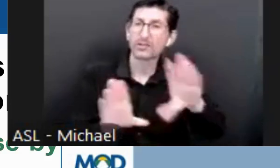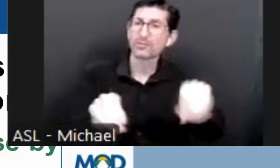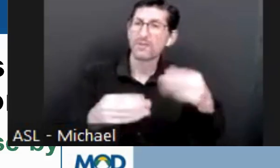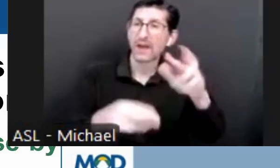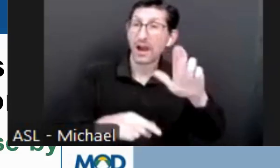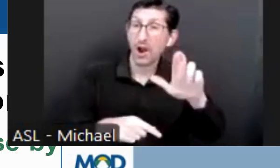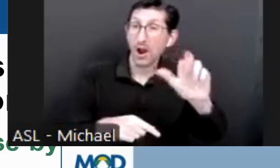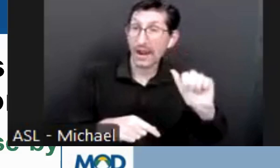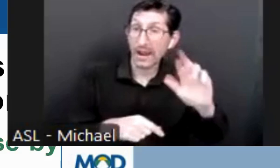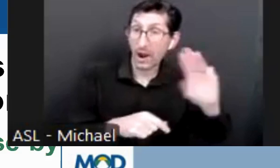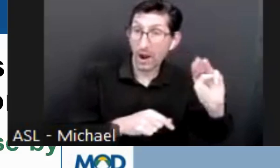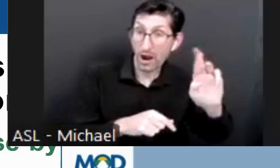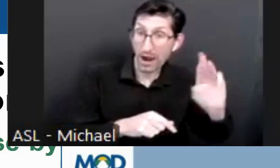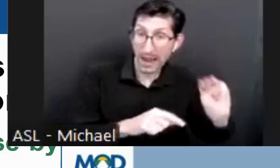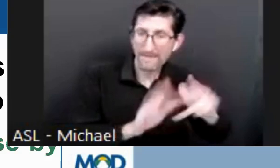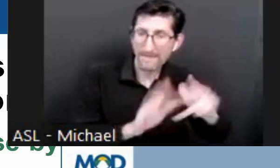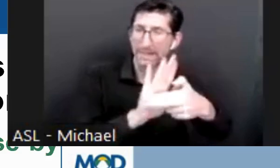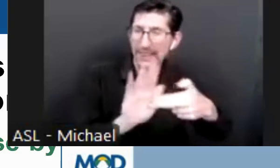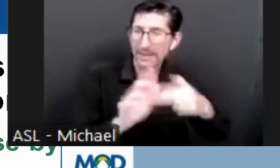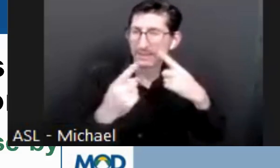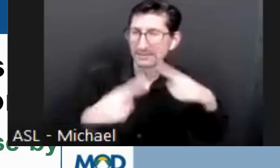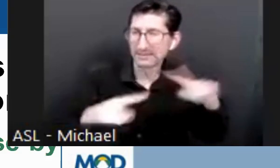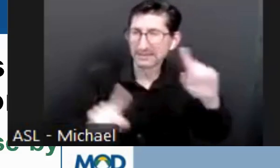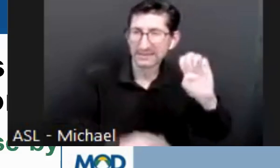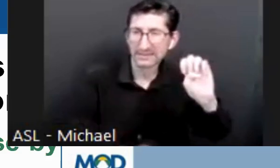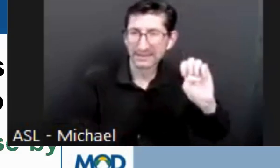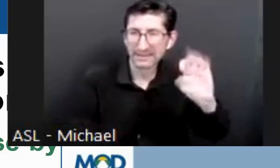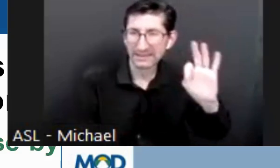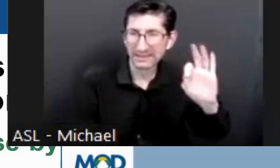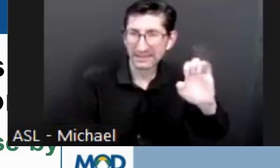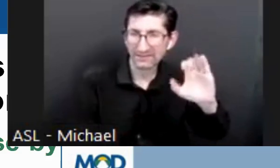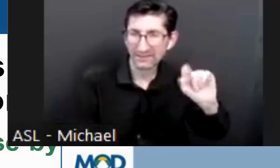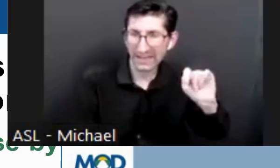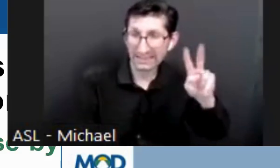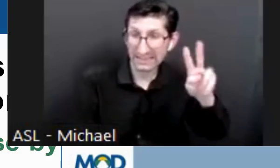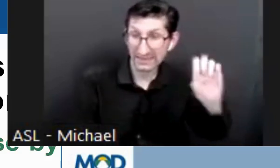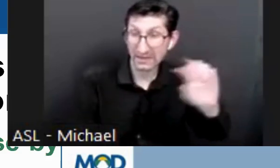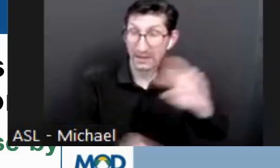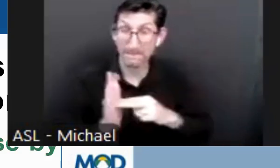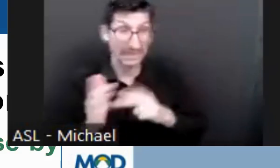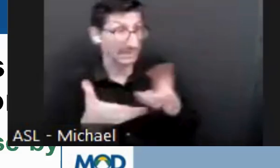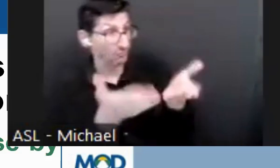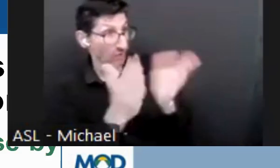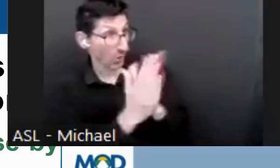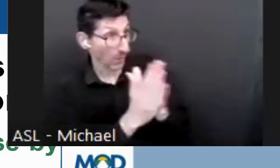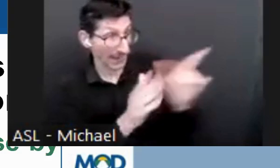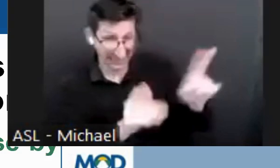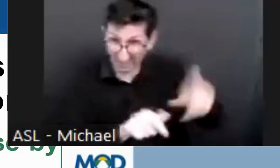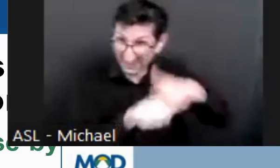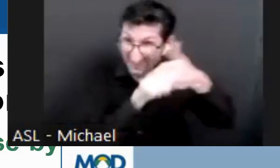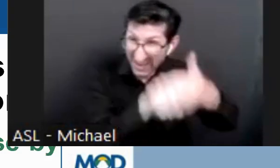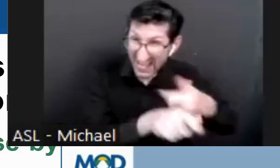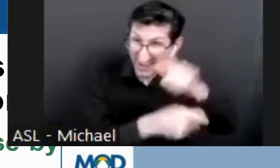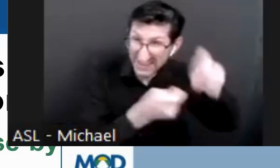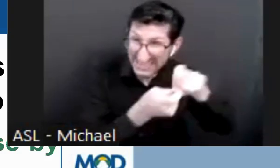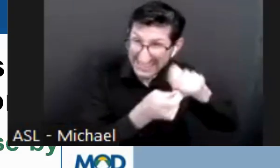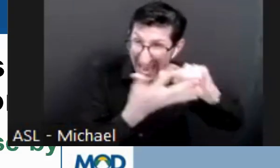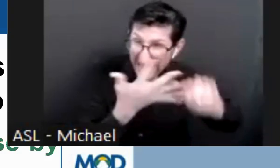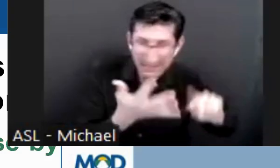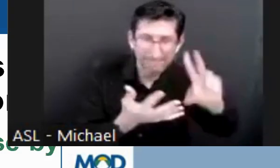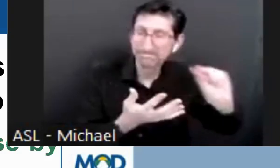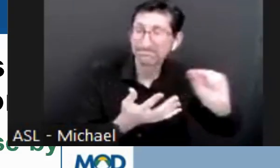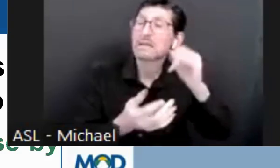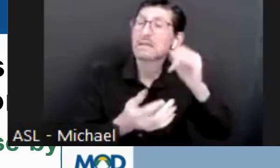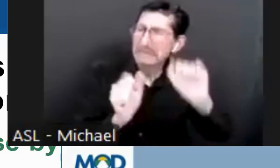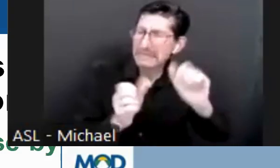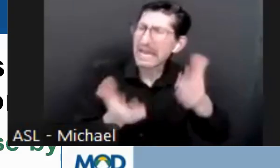is effective. And this may mean that they don't offer exactly what you've requested. If the alternative offer is effective, meaning